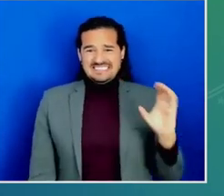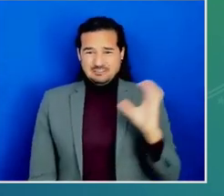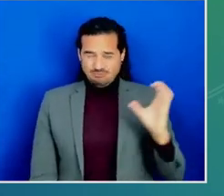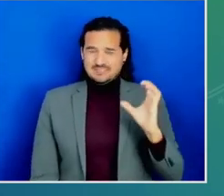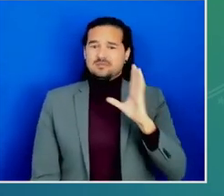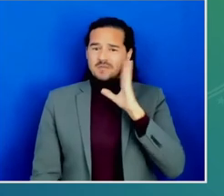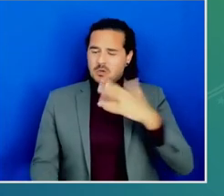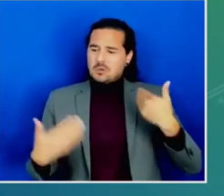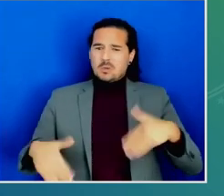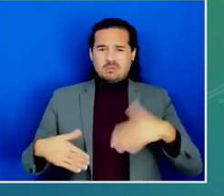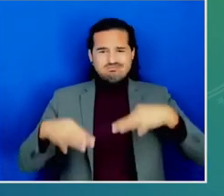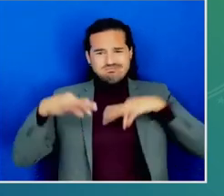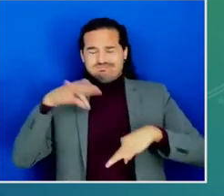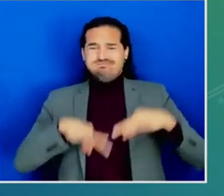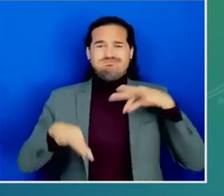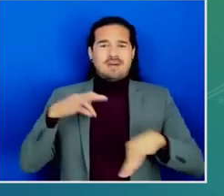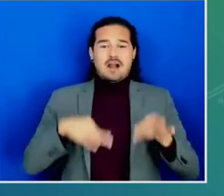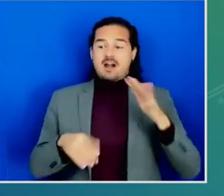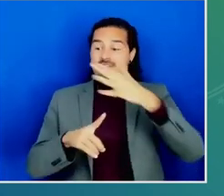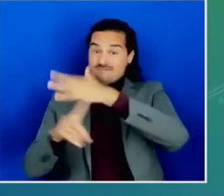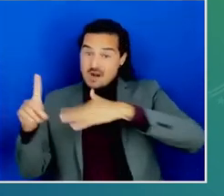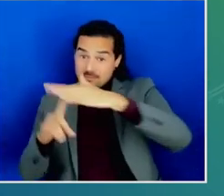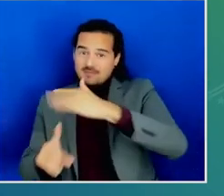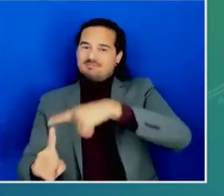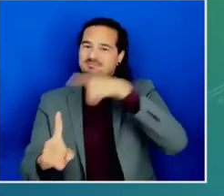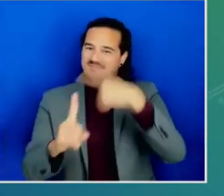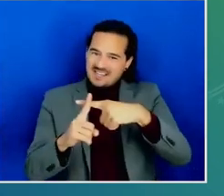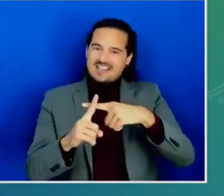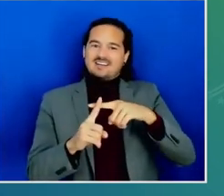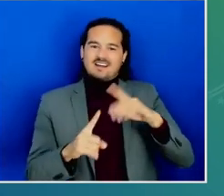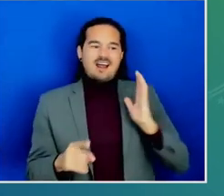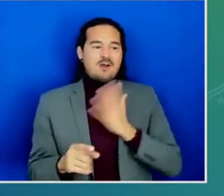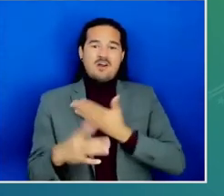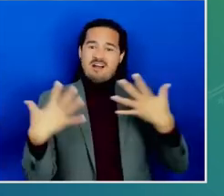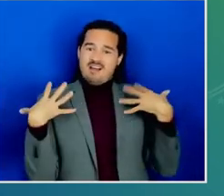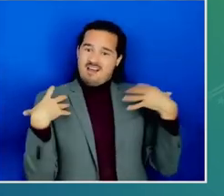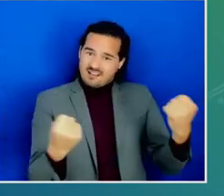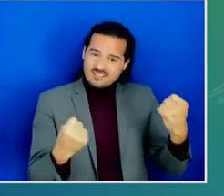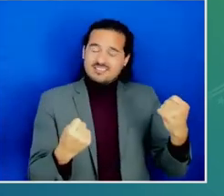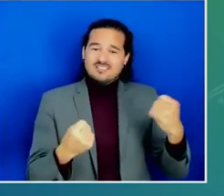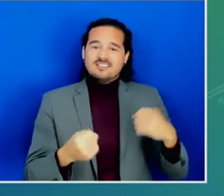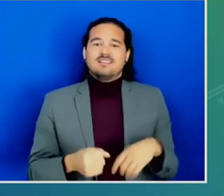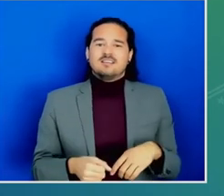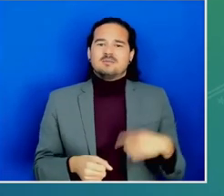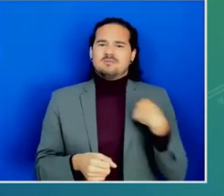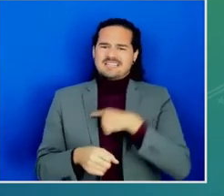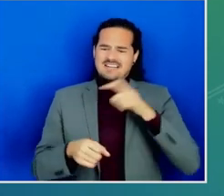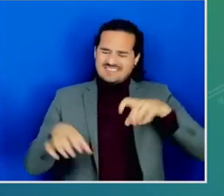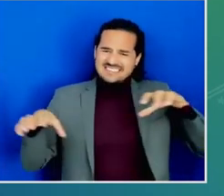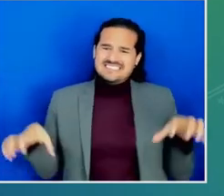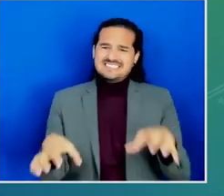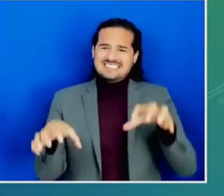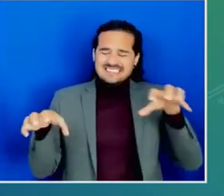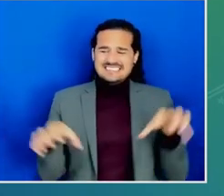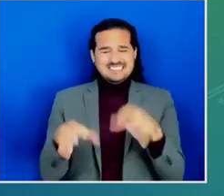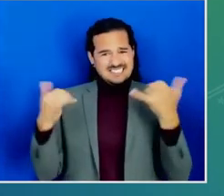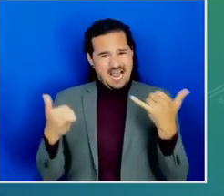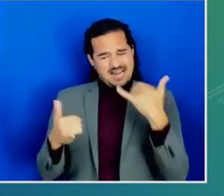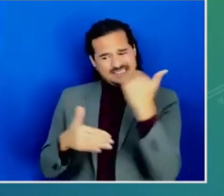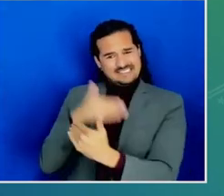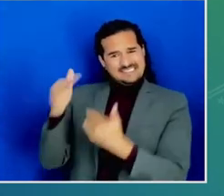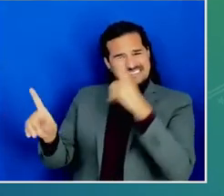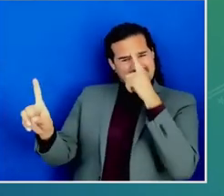environment. We need to get to work. We got to get to work right away. We'll need scientists at national labs, land-grant